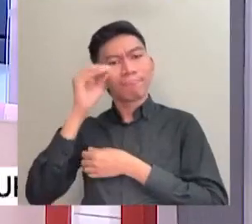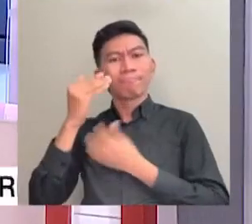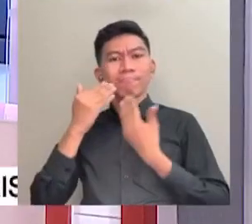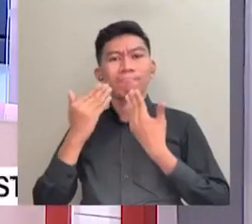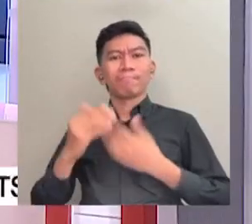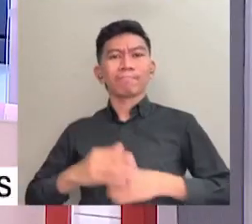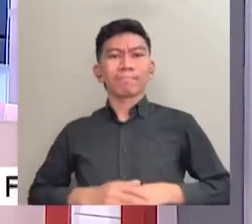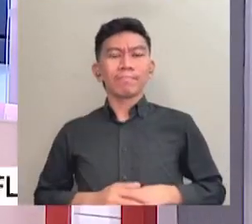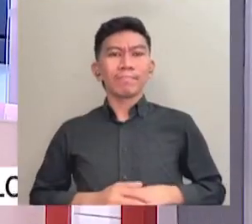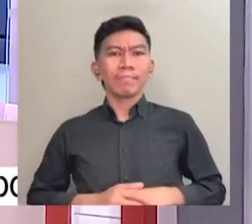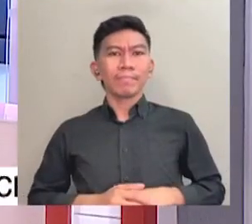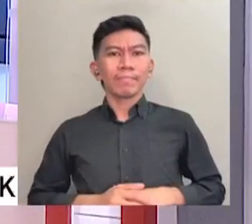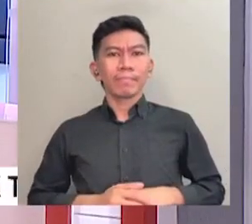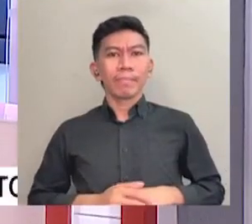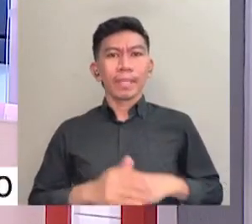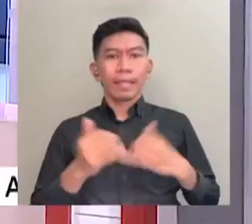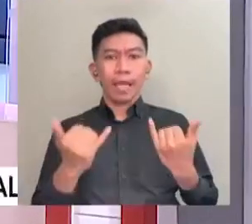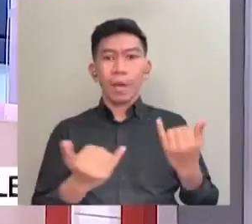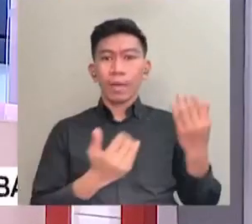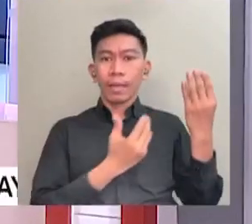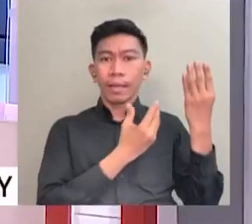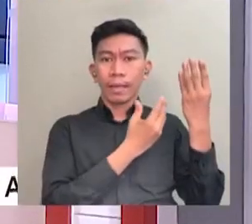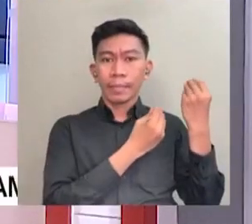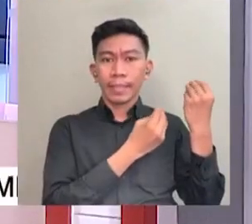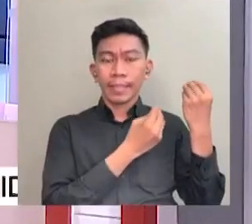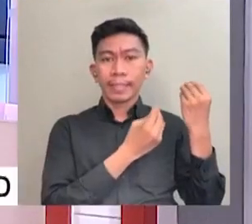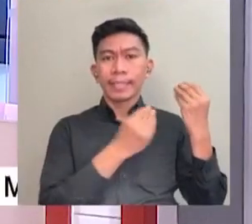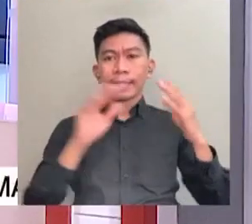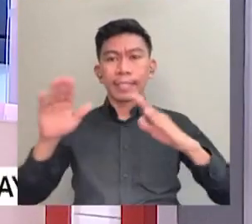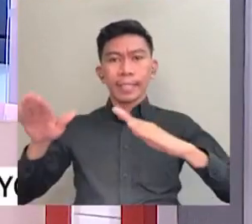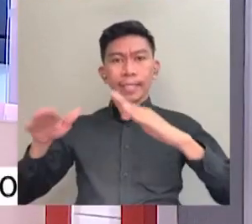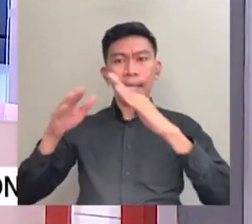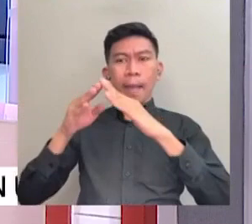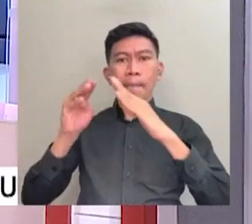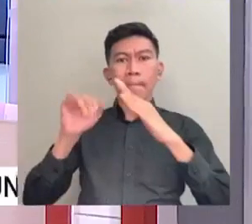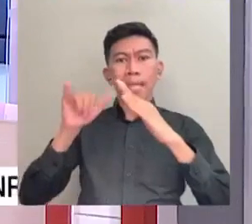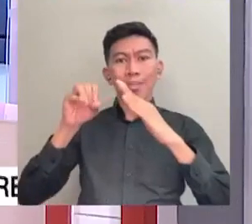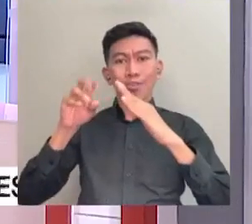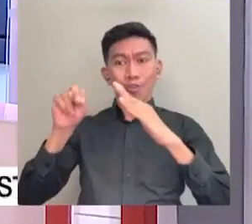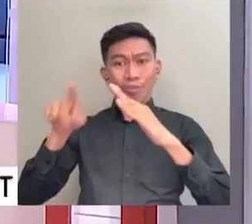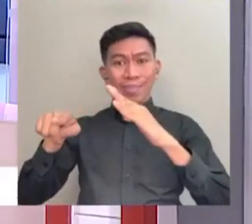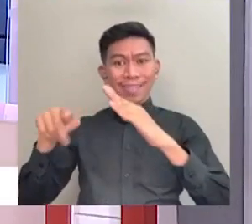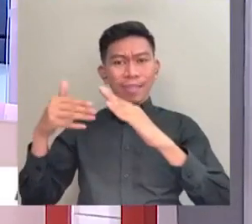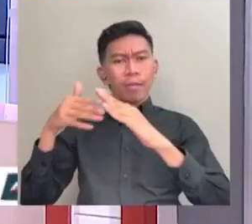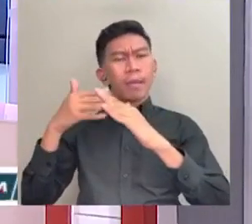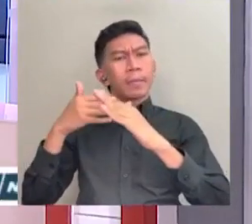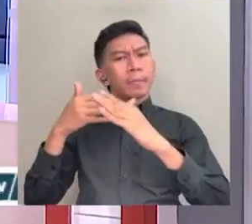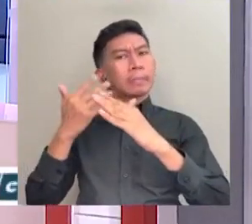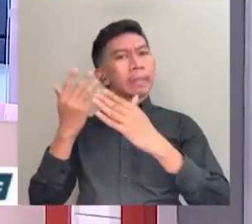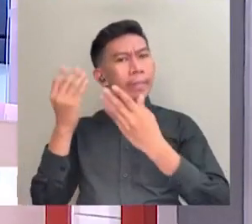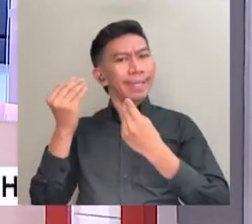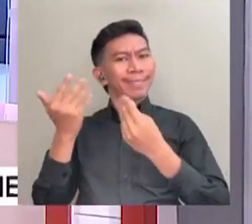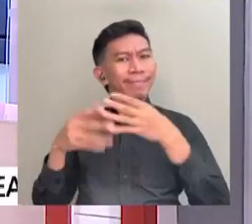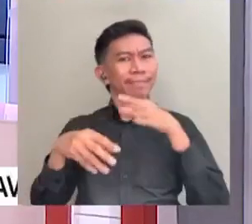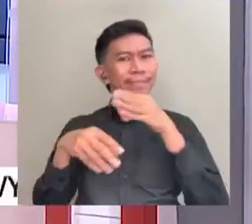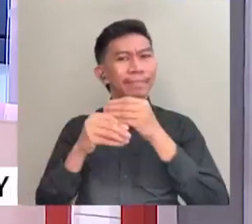Let's get an update now on the situation near Mayon Volcano. Jose Carretero joins us for that. Jose, over to you.